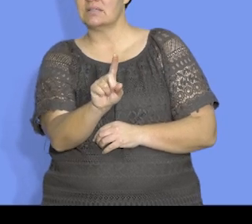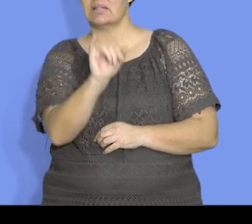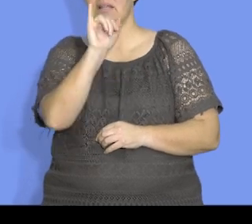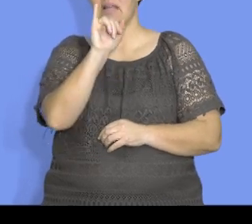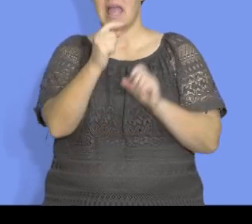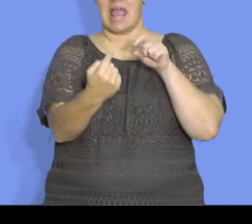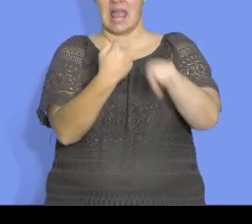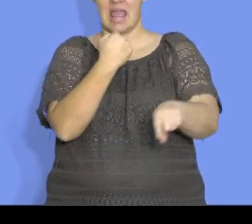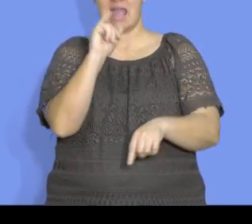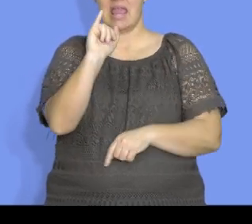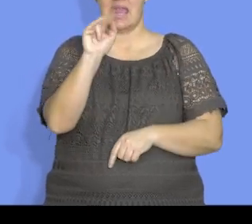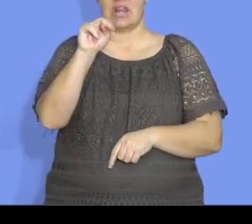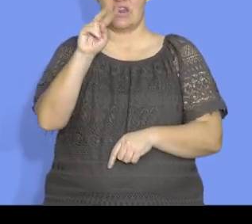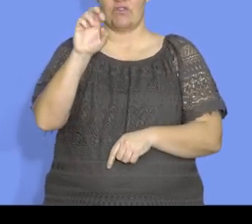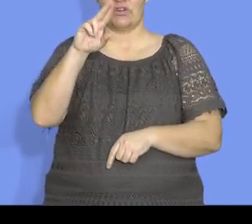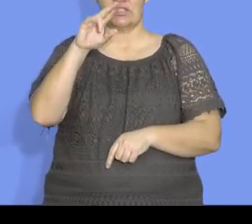inversely